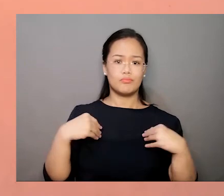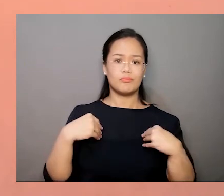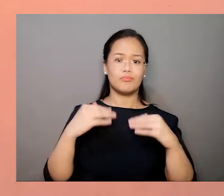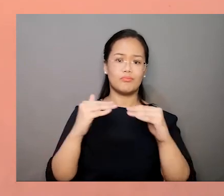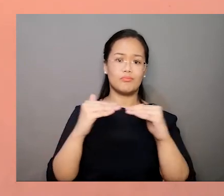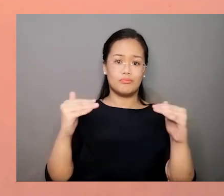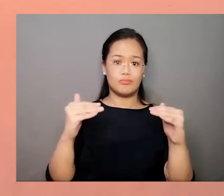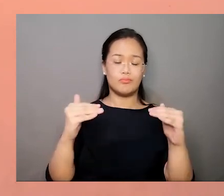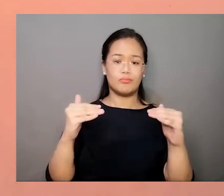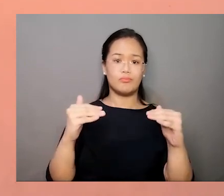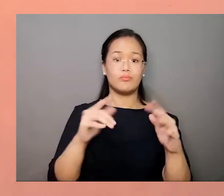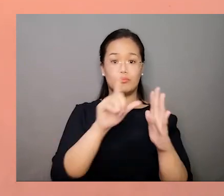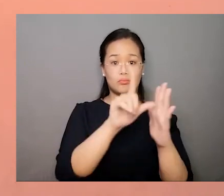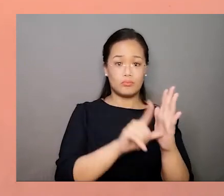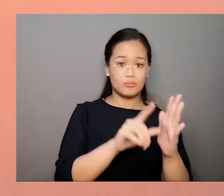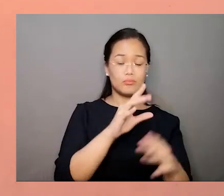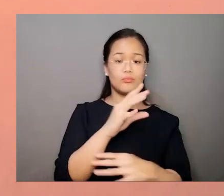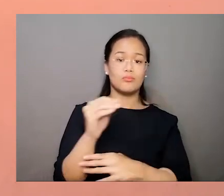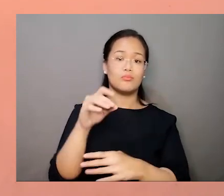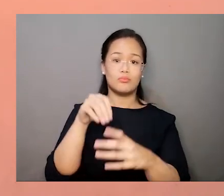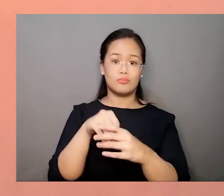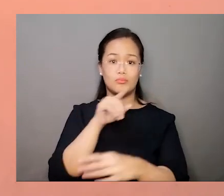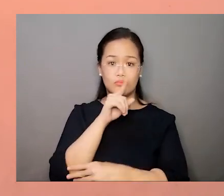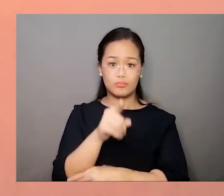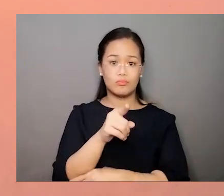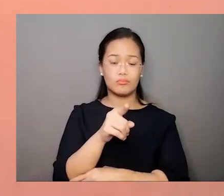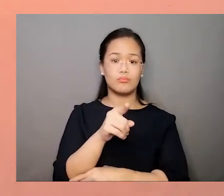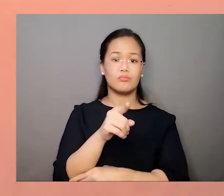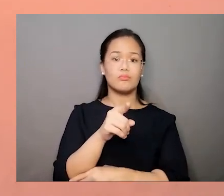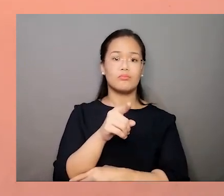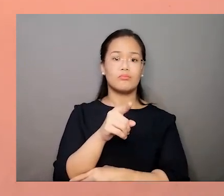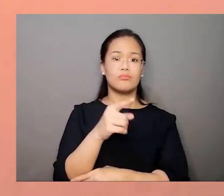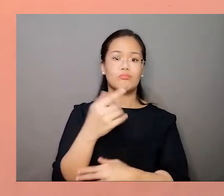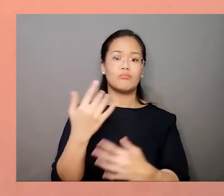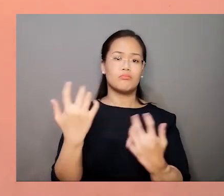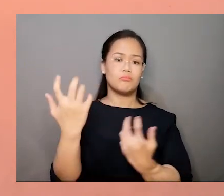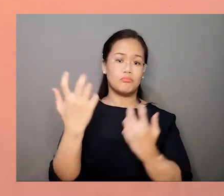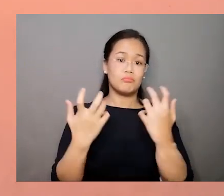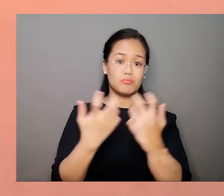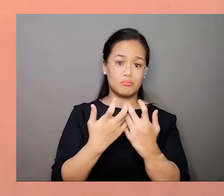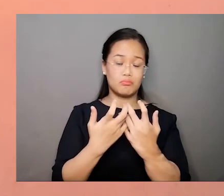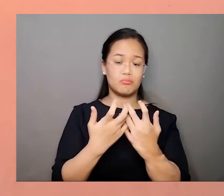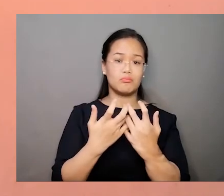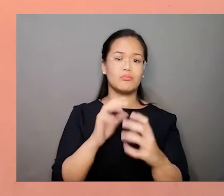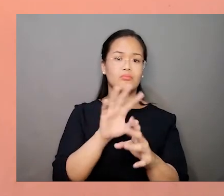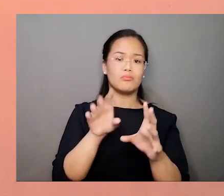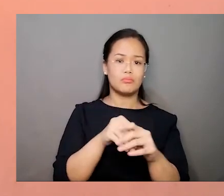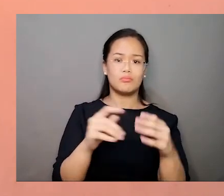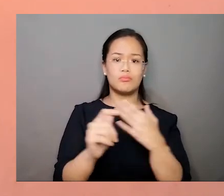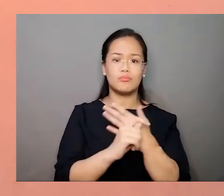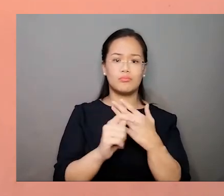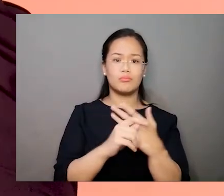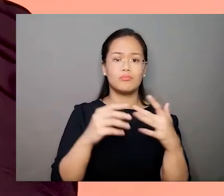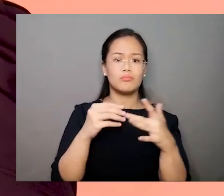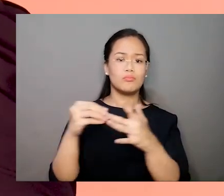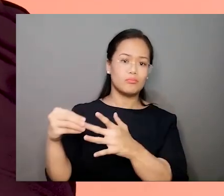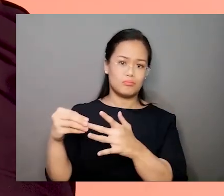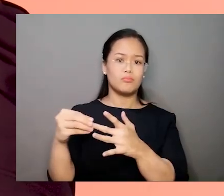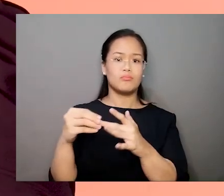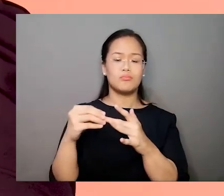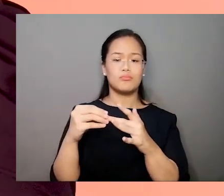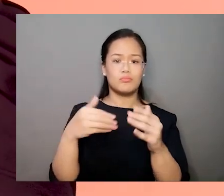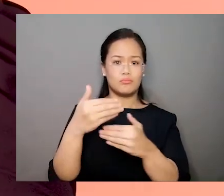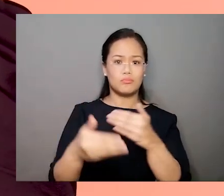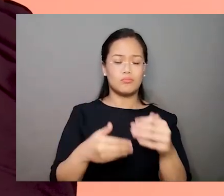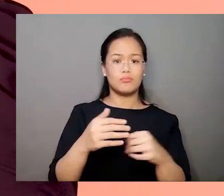jure and de facto, including, where appropriate, the adoption of temporary special measures. This